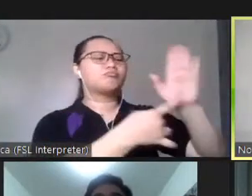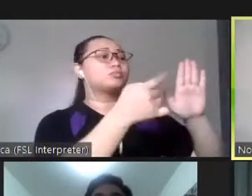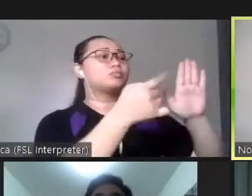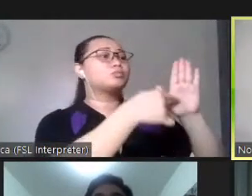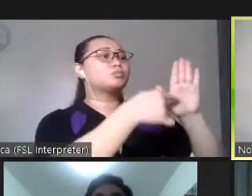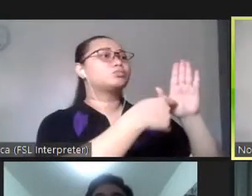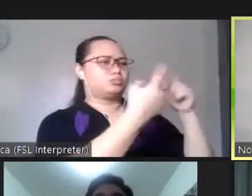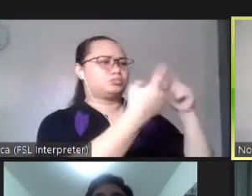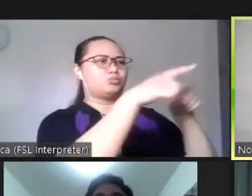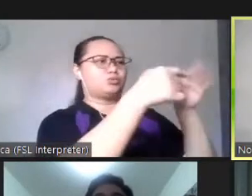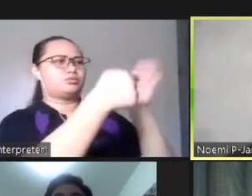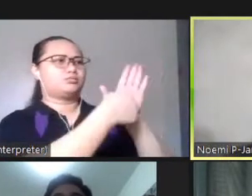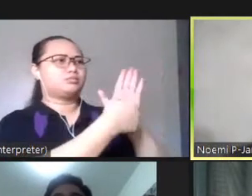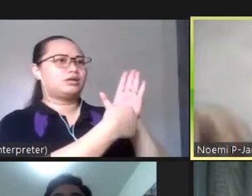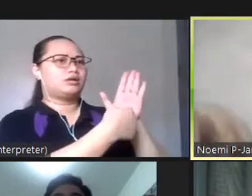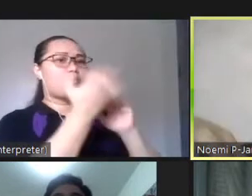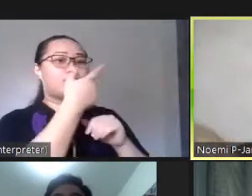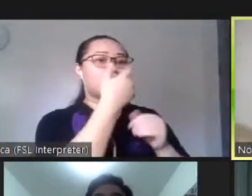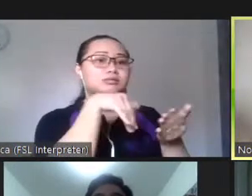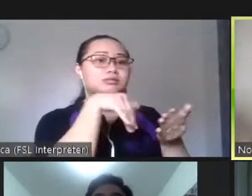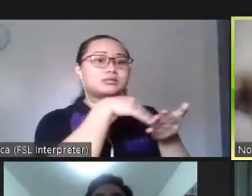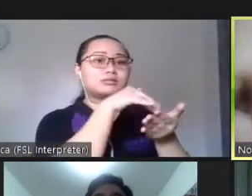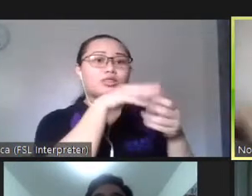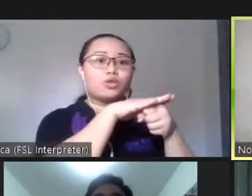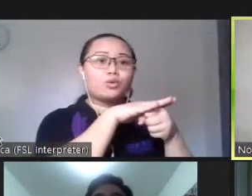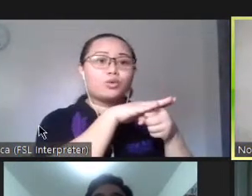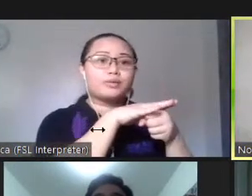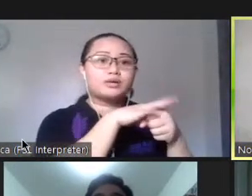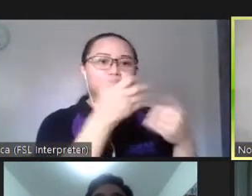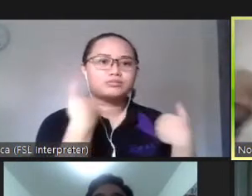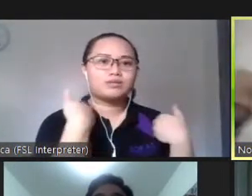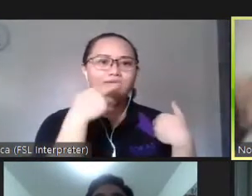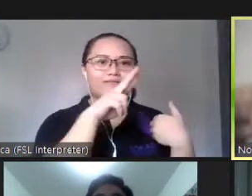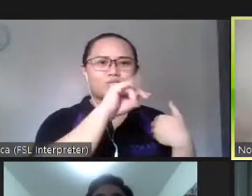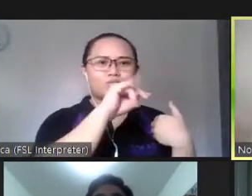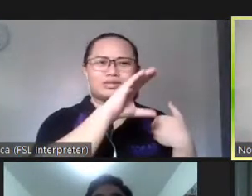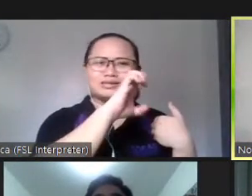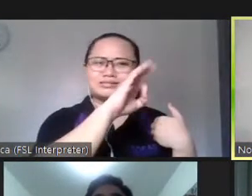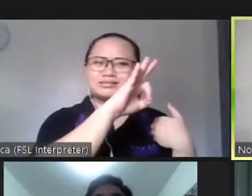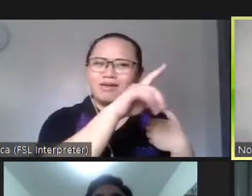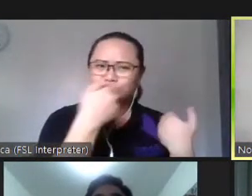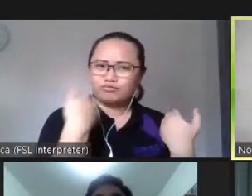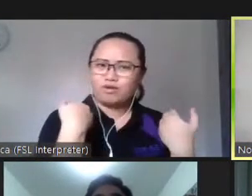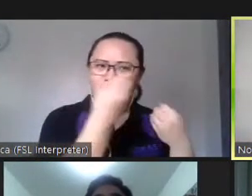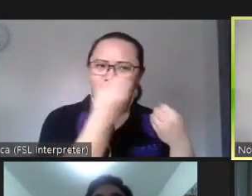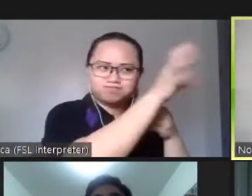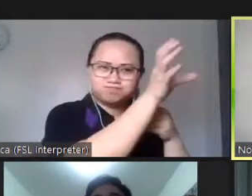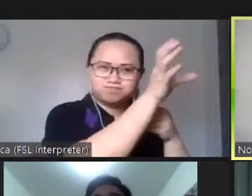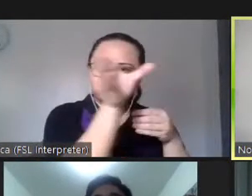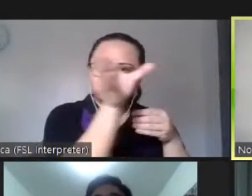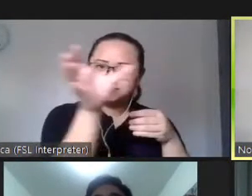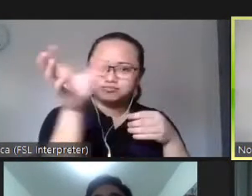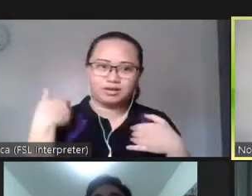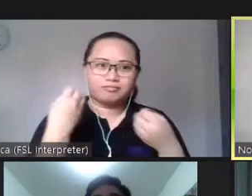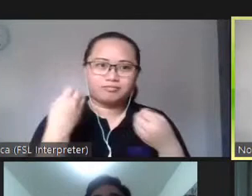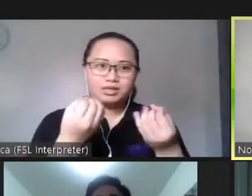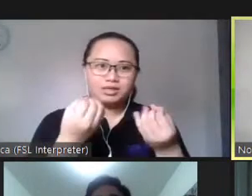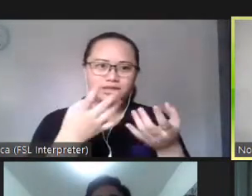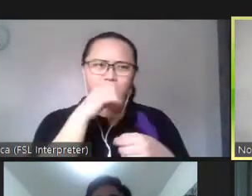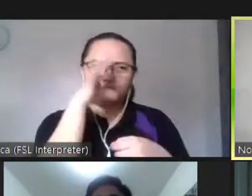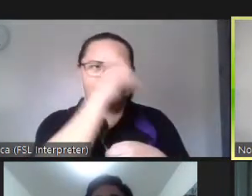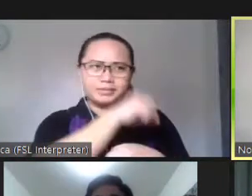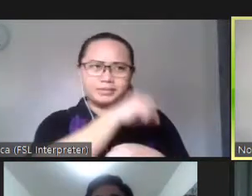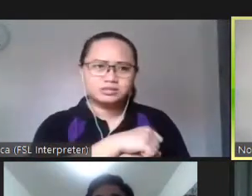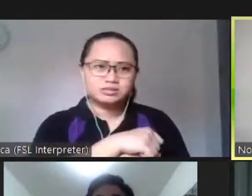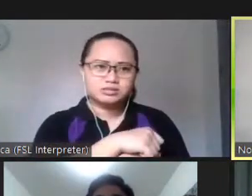ng Tacloban, lahat nandun. UNICEF, may mga tent. You won't miss it. Tapos sabi ko walang bayad,